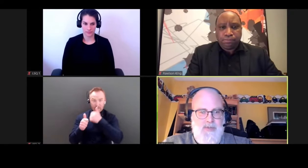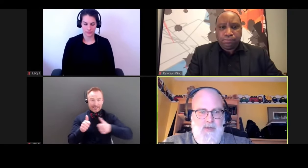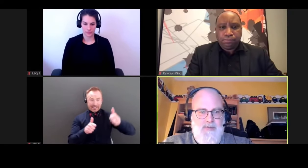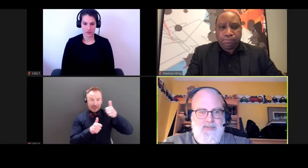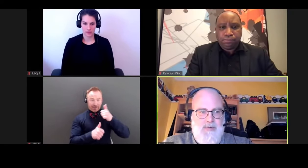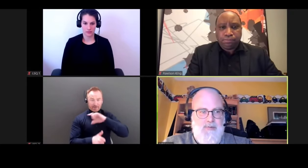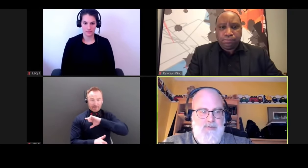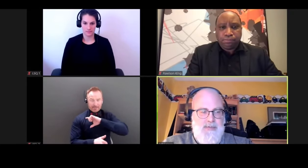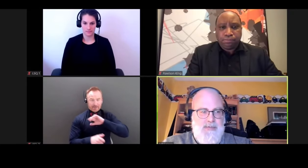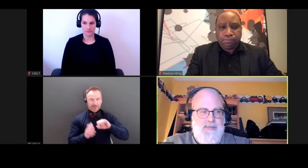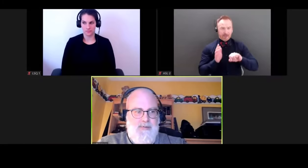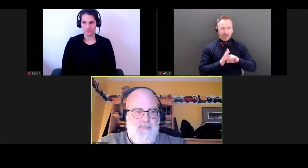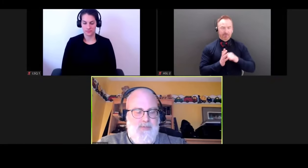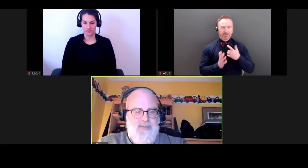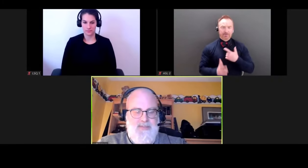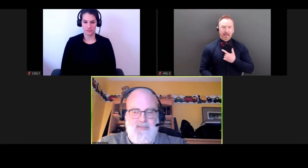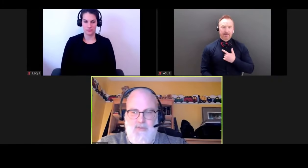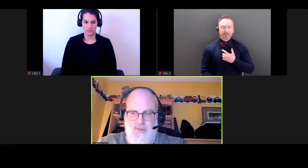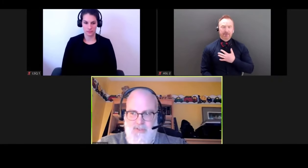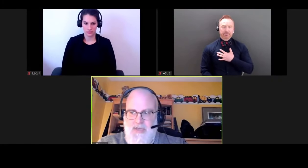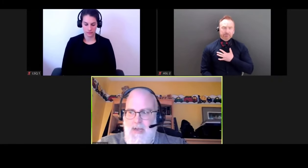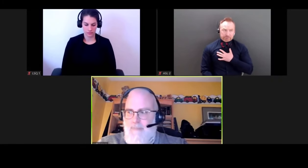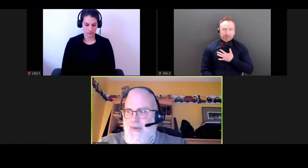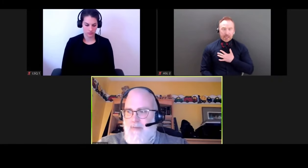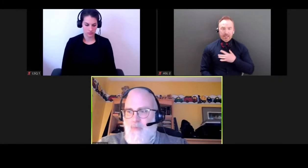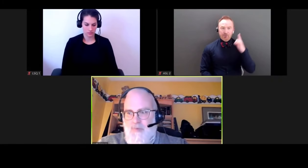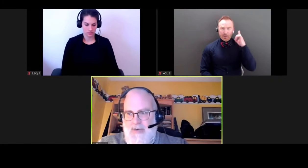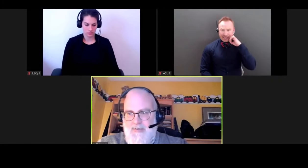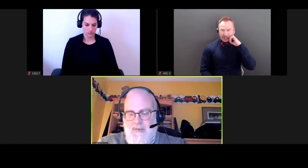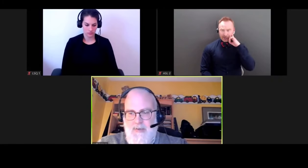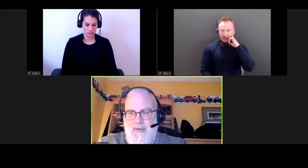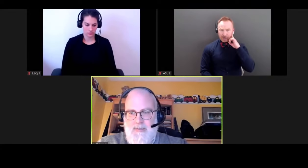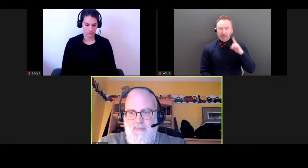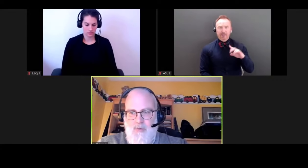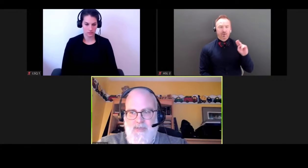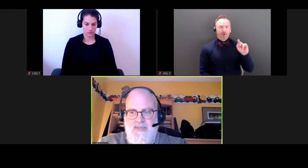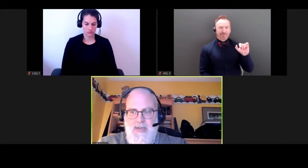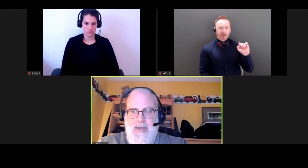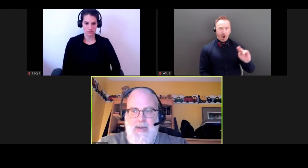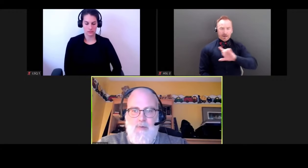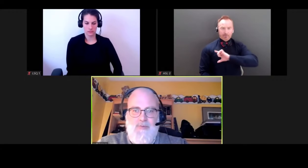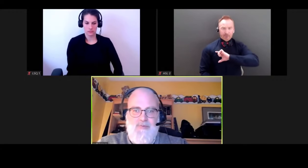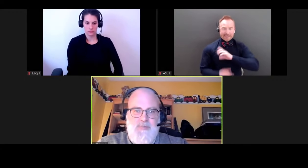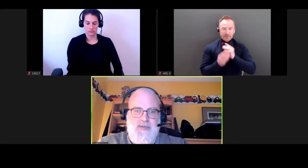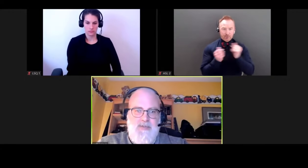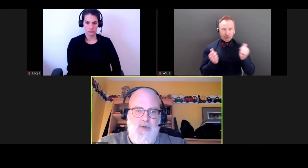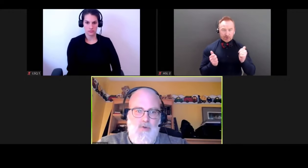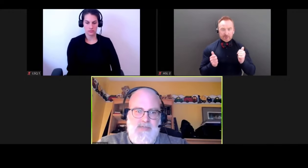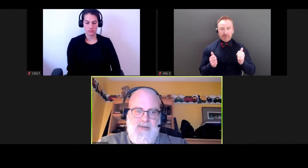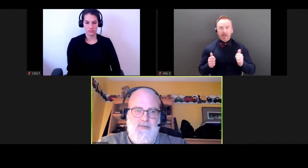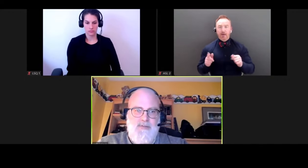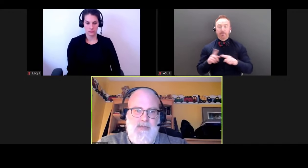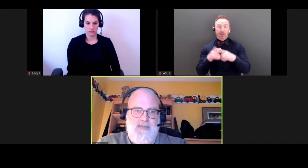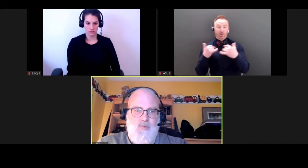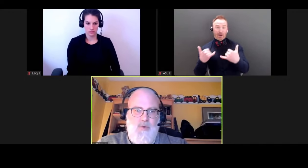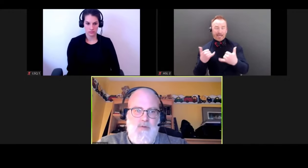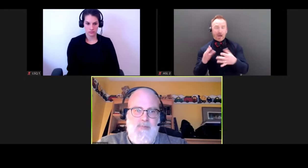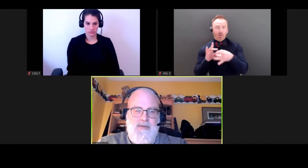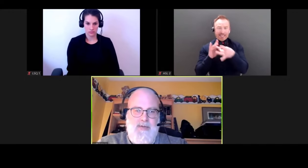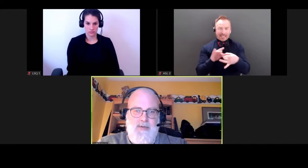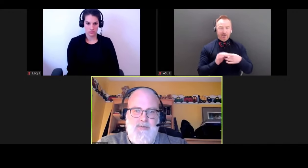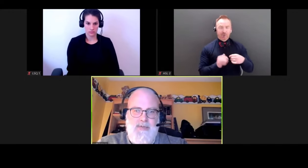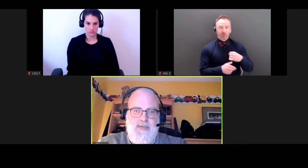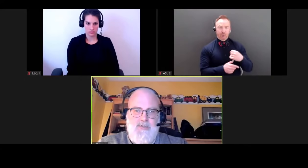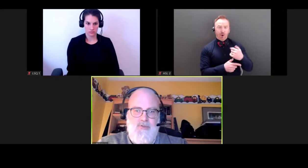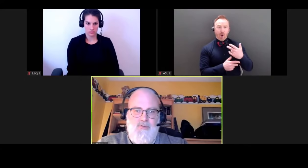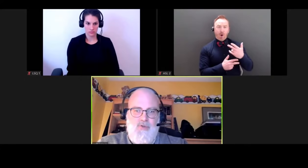of the comments around non-policing solutions, but more practically at the moment, with respect to the hotels, has work been